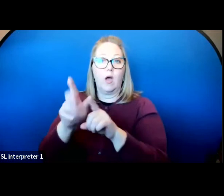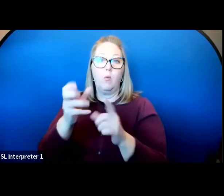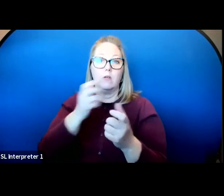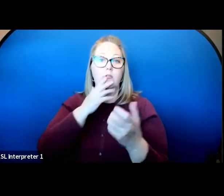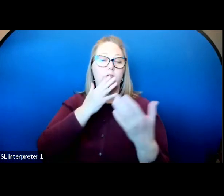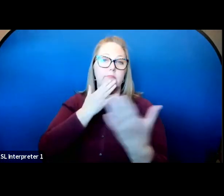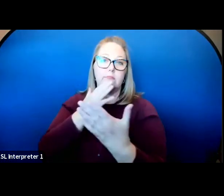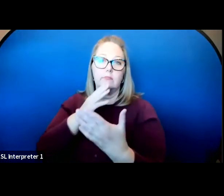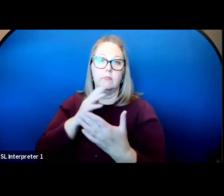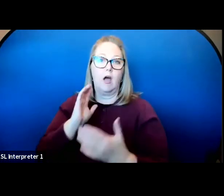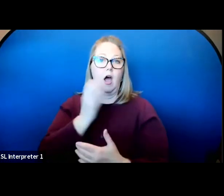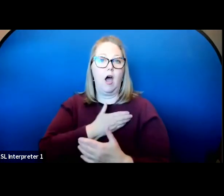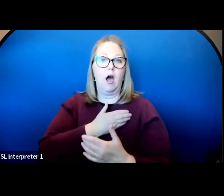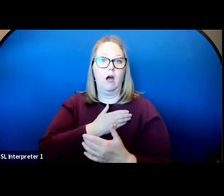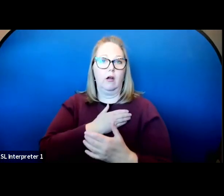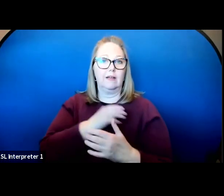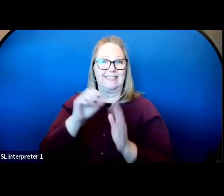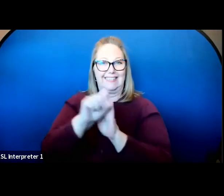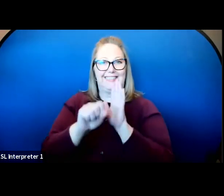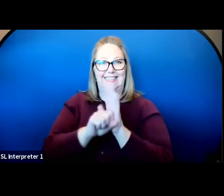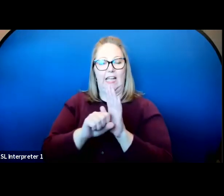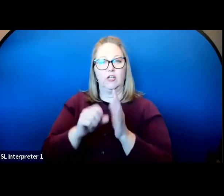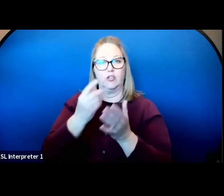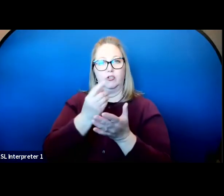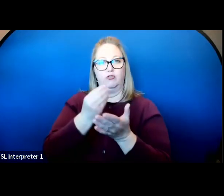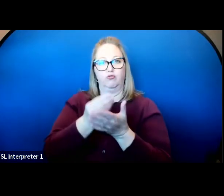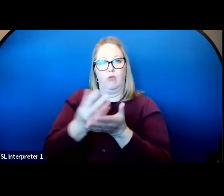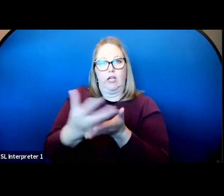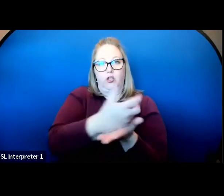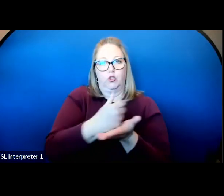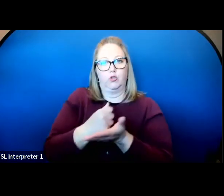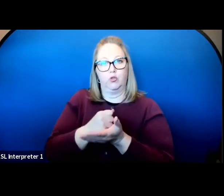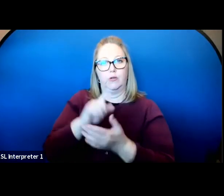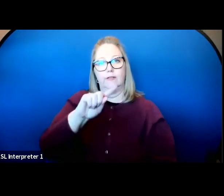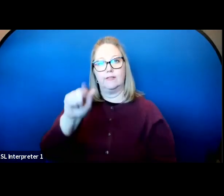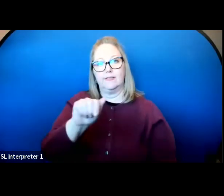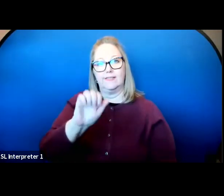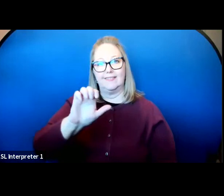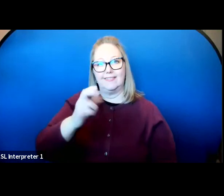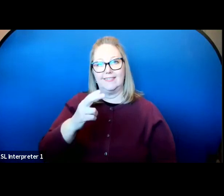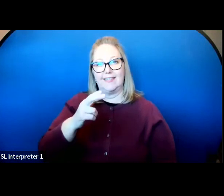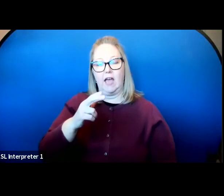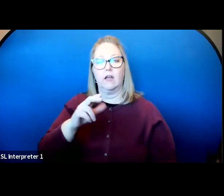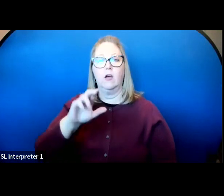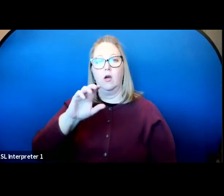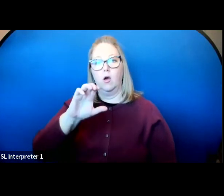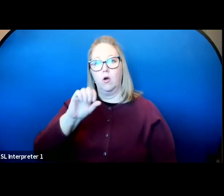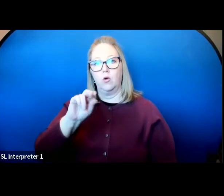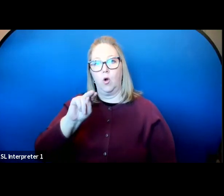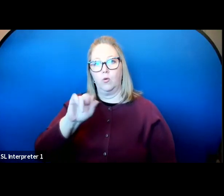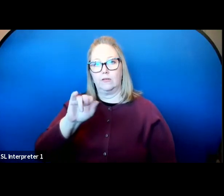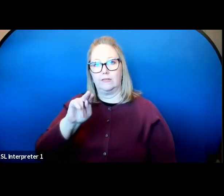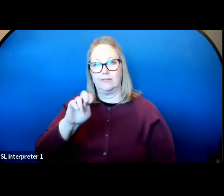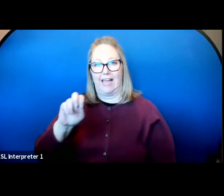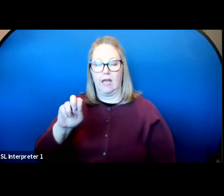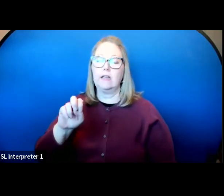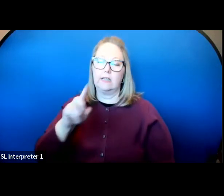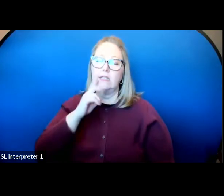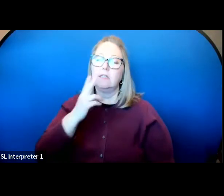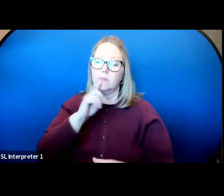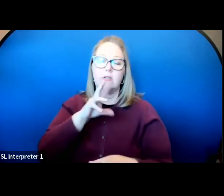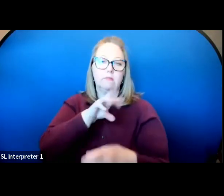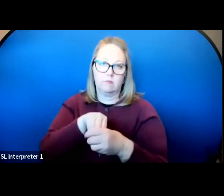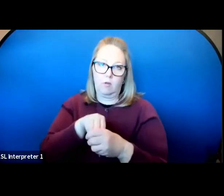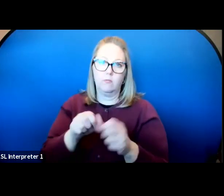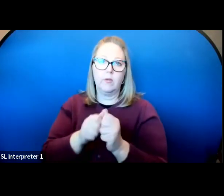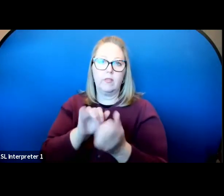Conine, who's been an incredible partner in terms of working through these processes, and Chief Justice Hardesty to get the money into people's hands.